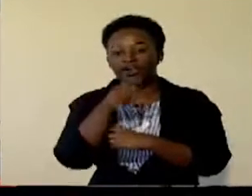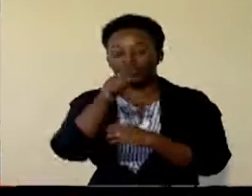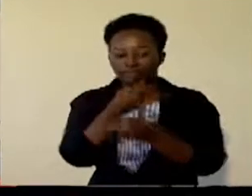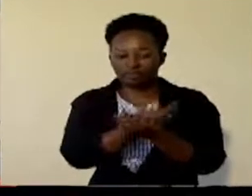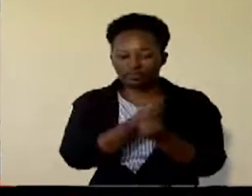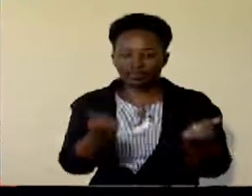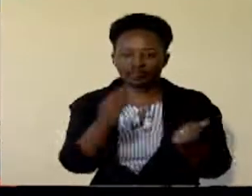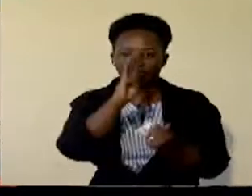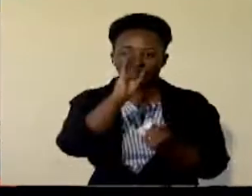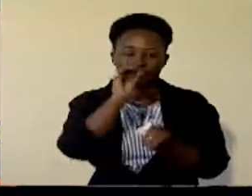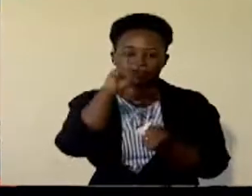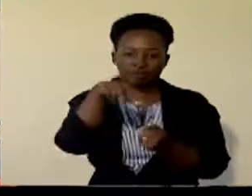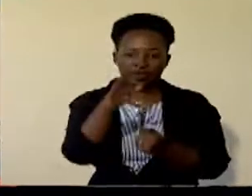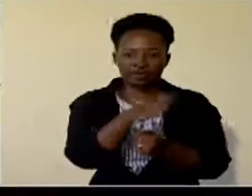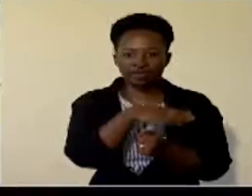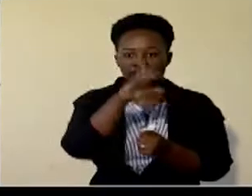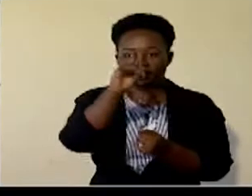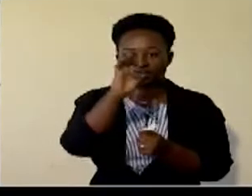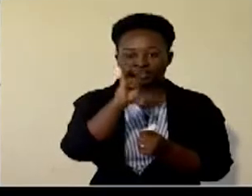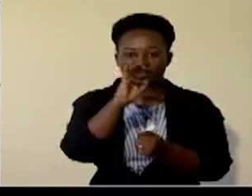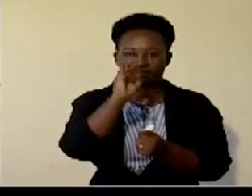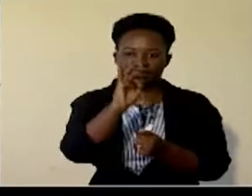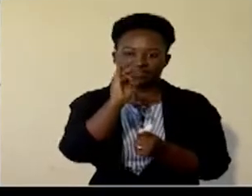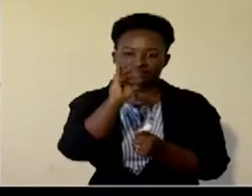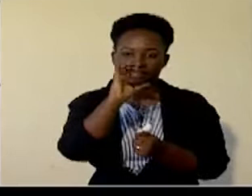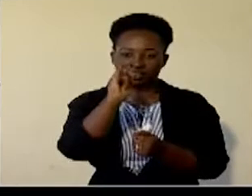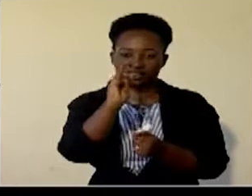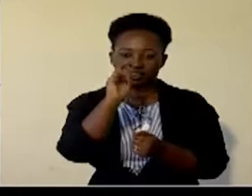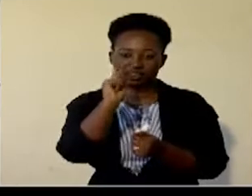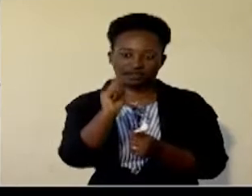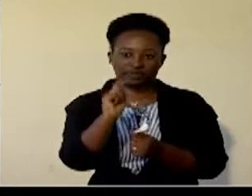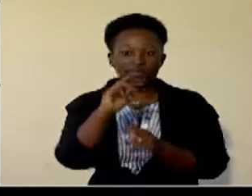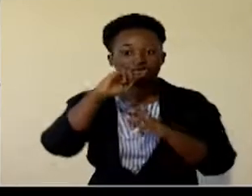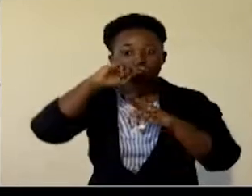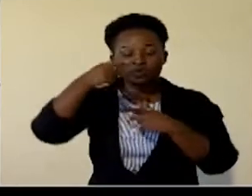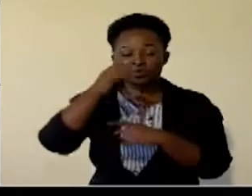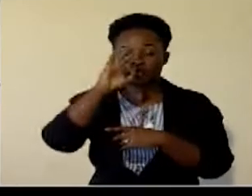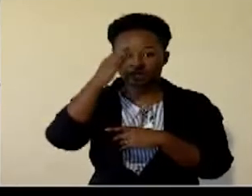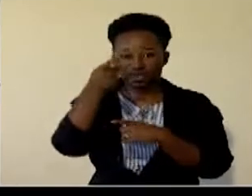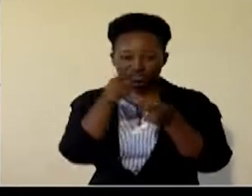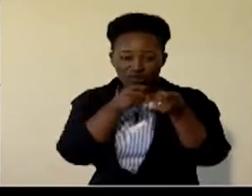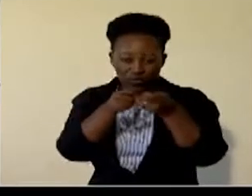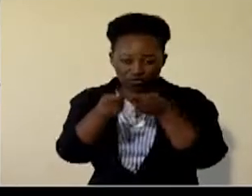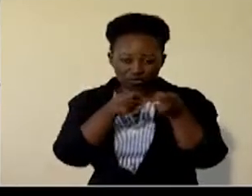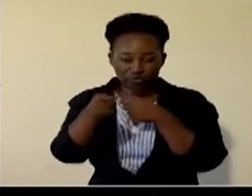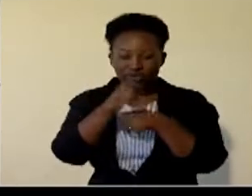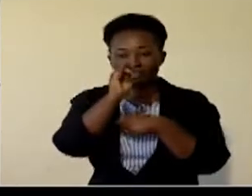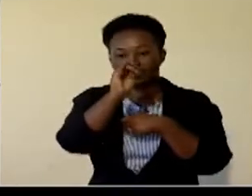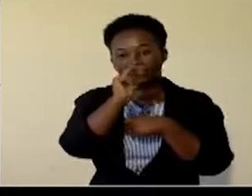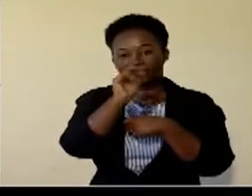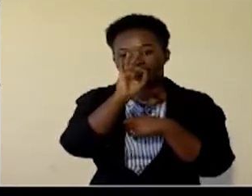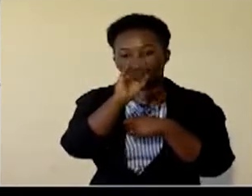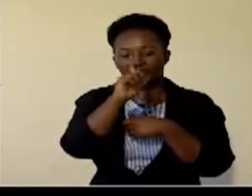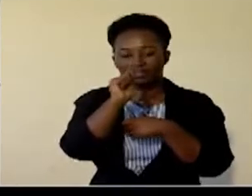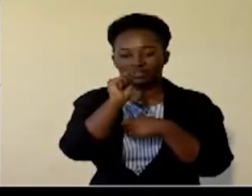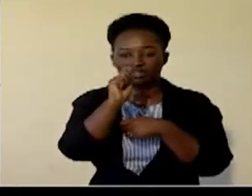deficit. The third solution is controlling inflation in the country. You know what we call inflation? That is an